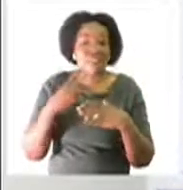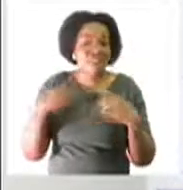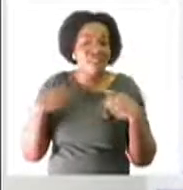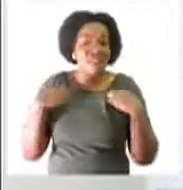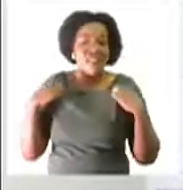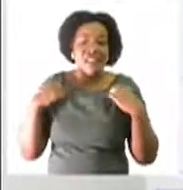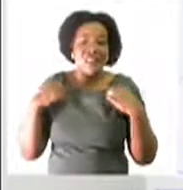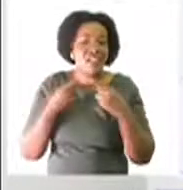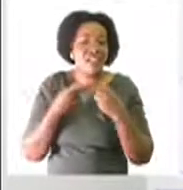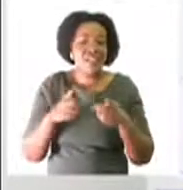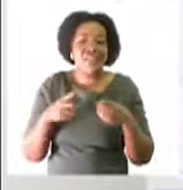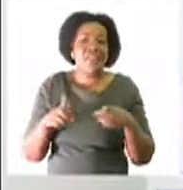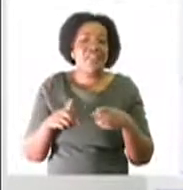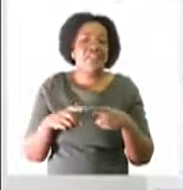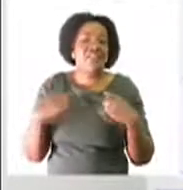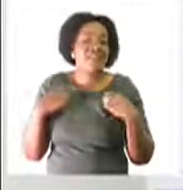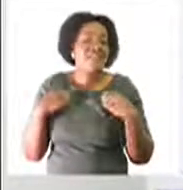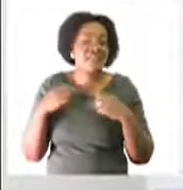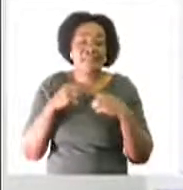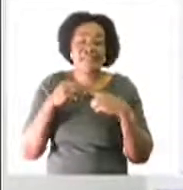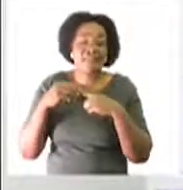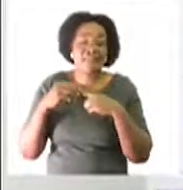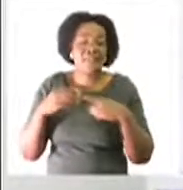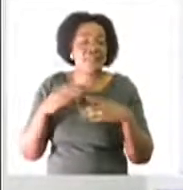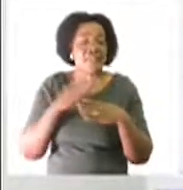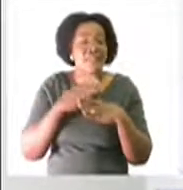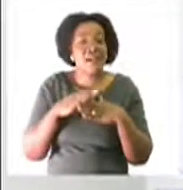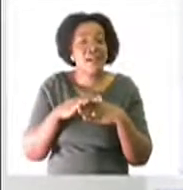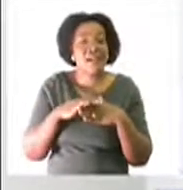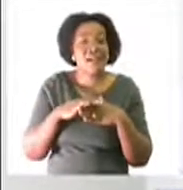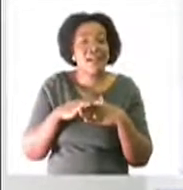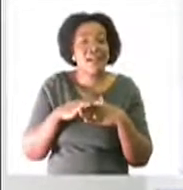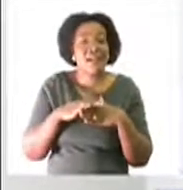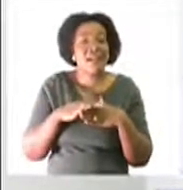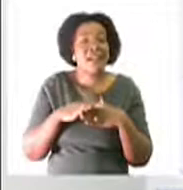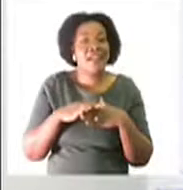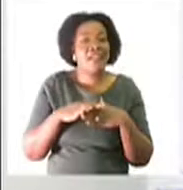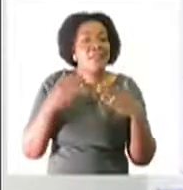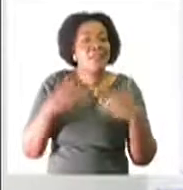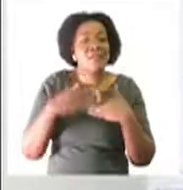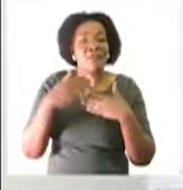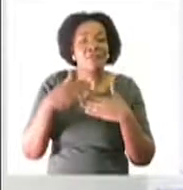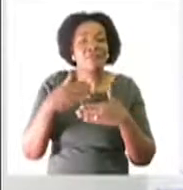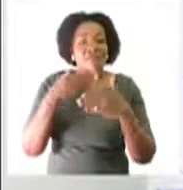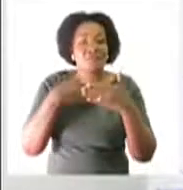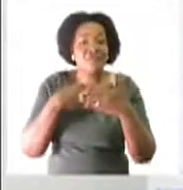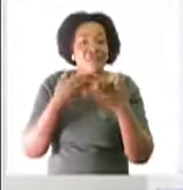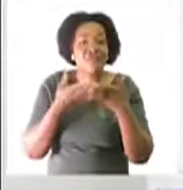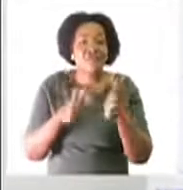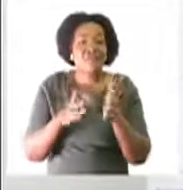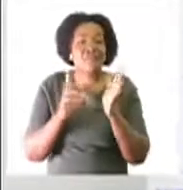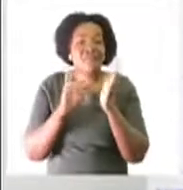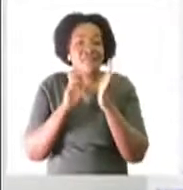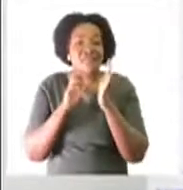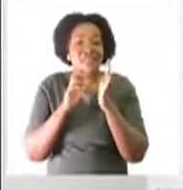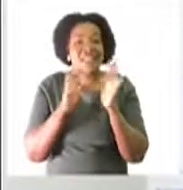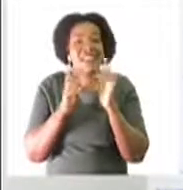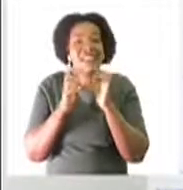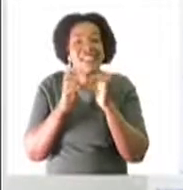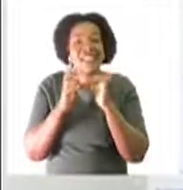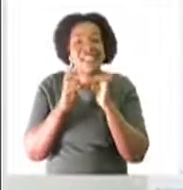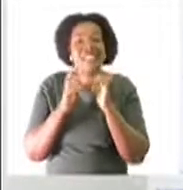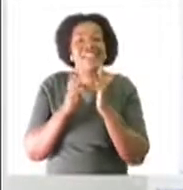all dressed up in our special occupations. Before we start with our lesson, I would like for us to sanitize our